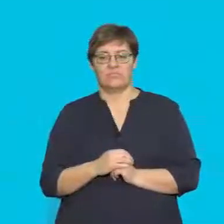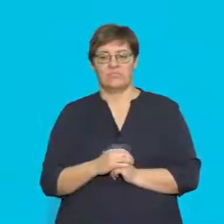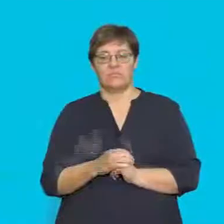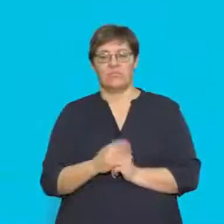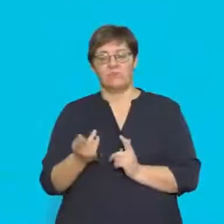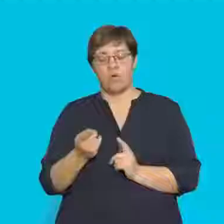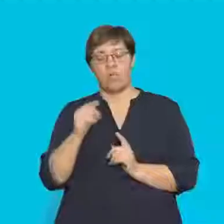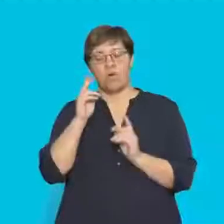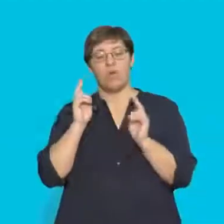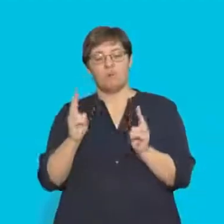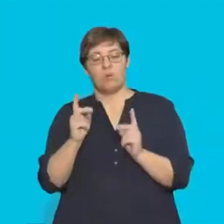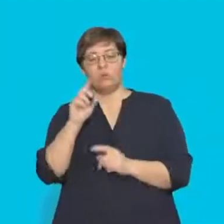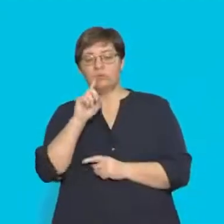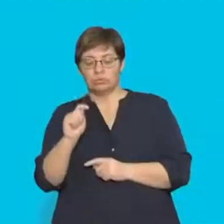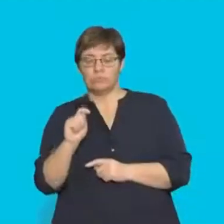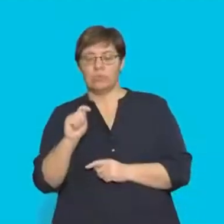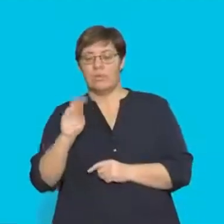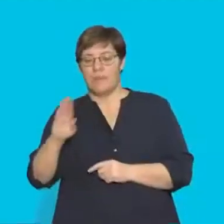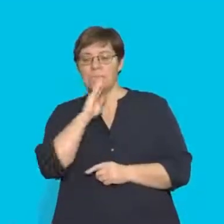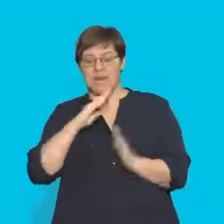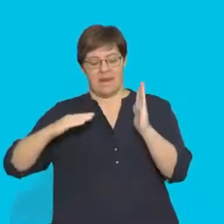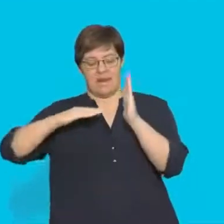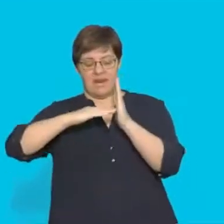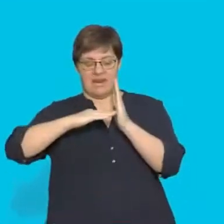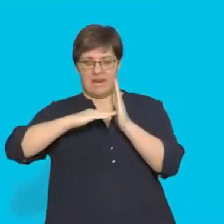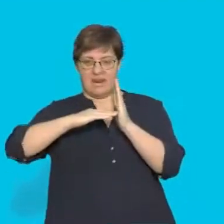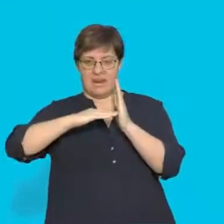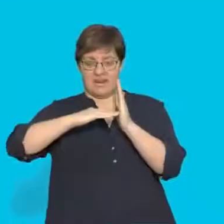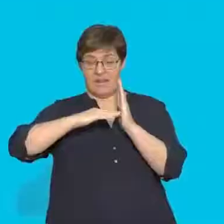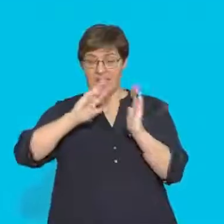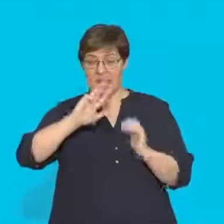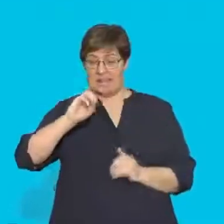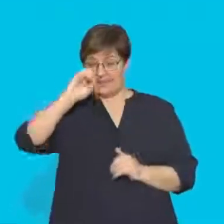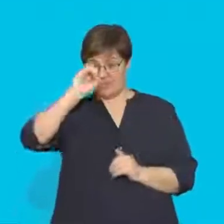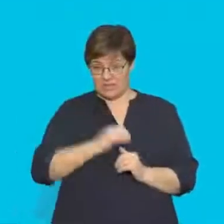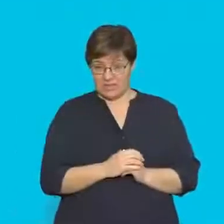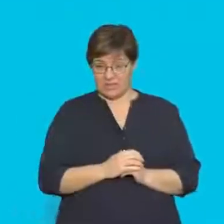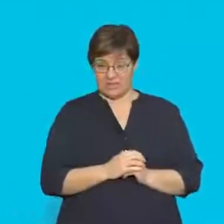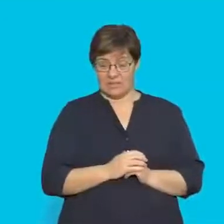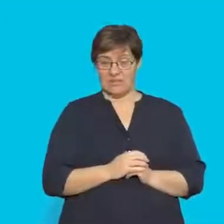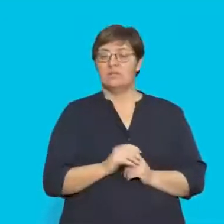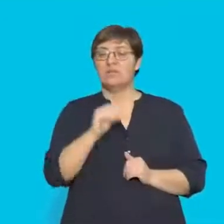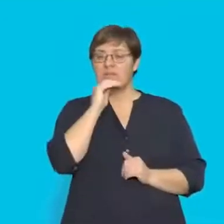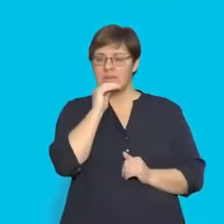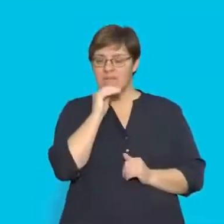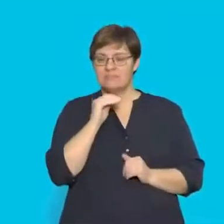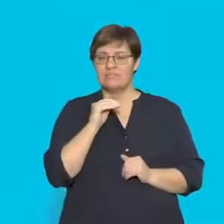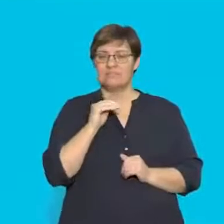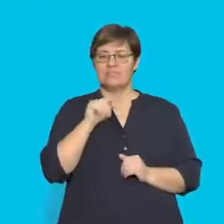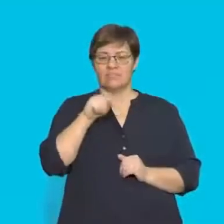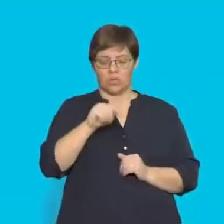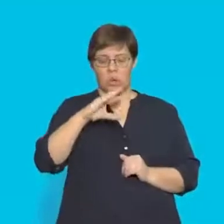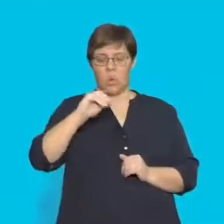to B. In other words, at perpendicular to B. Now, this angle here causes people